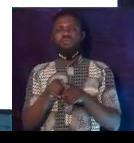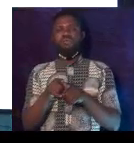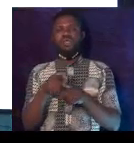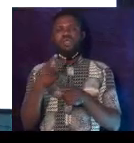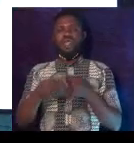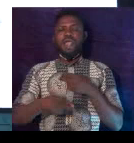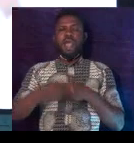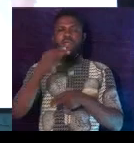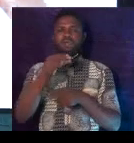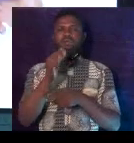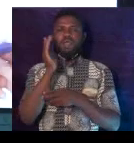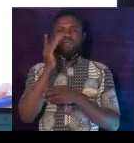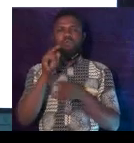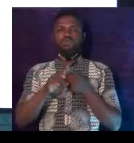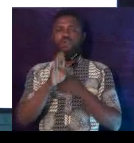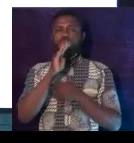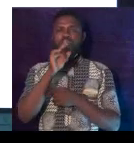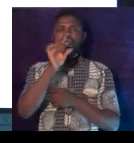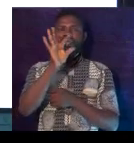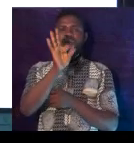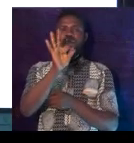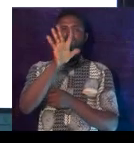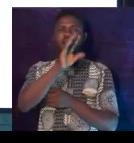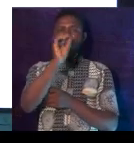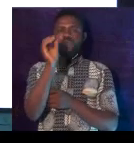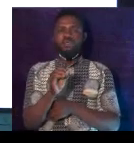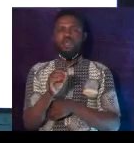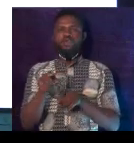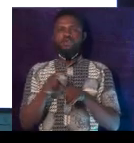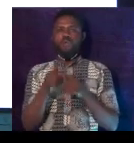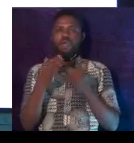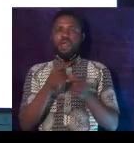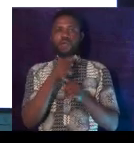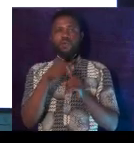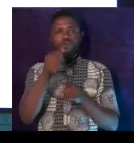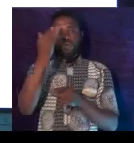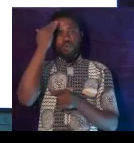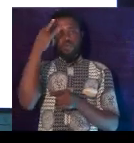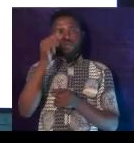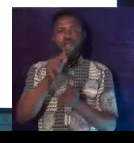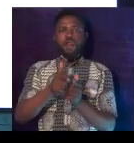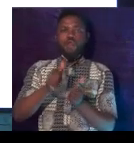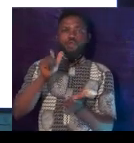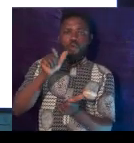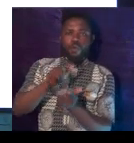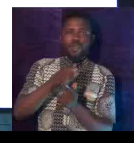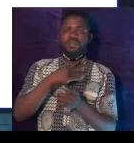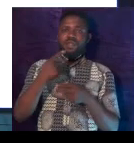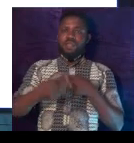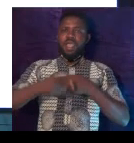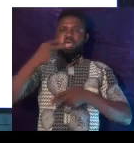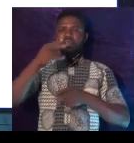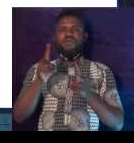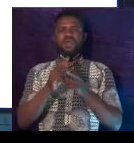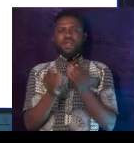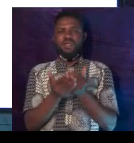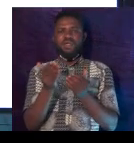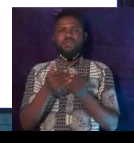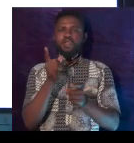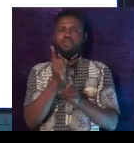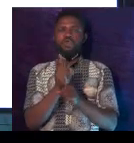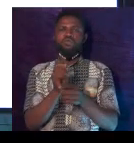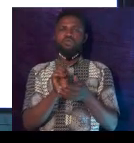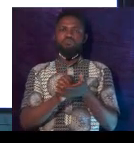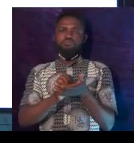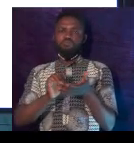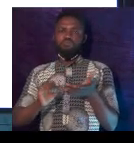the table. The highest mark seems to be 95%. So now when you know the lowest mark and the highest mark, it's very, very easy to